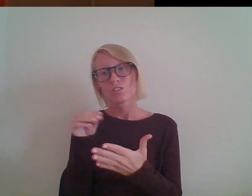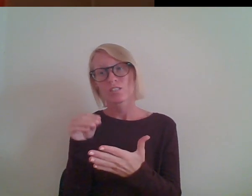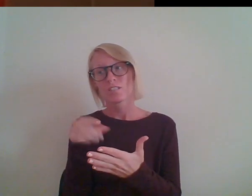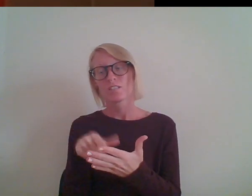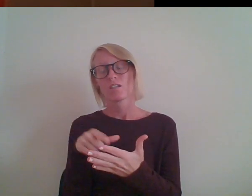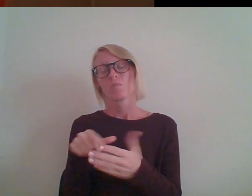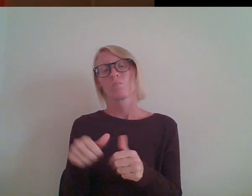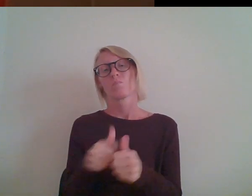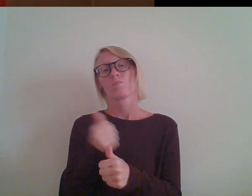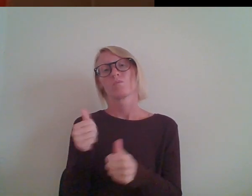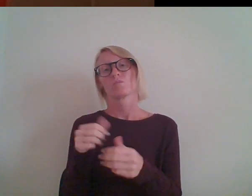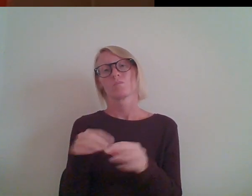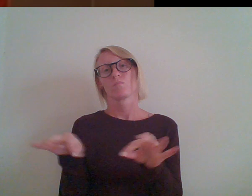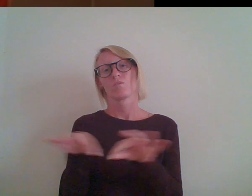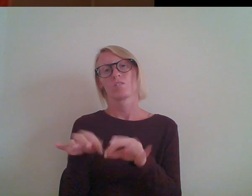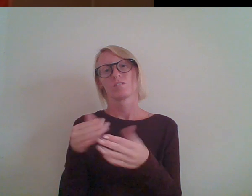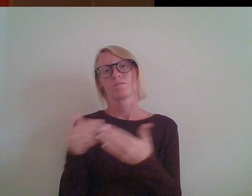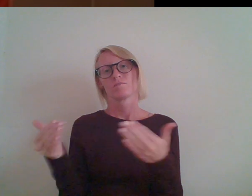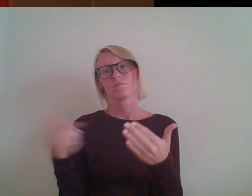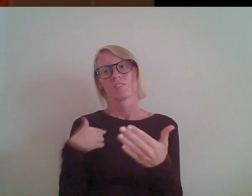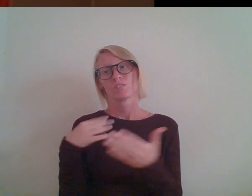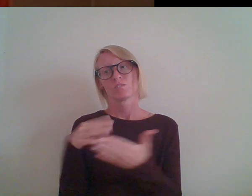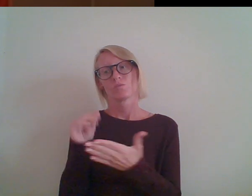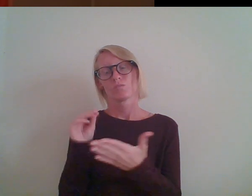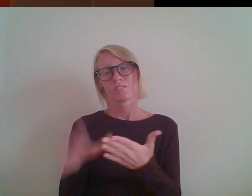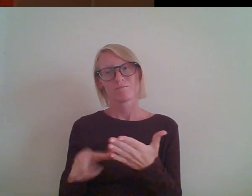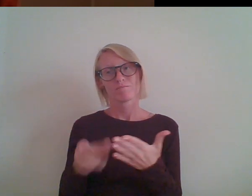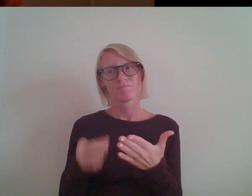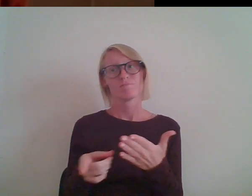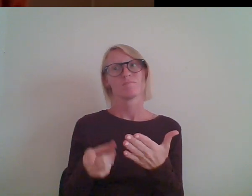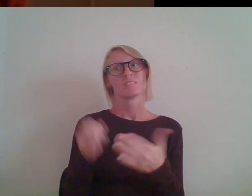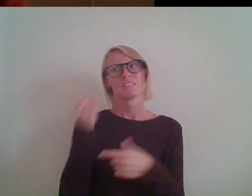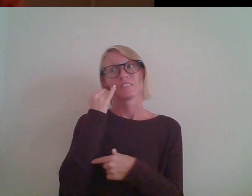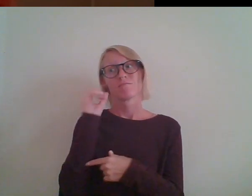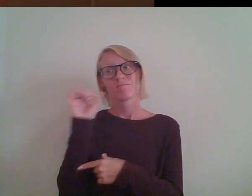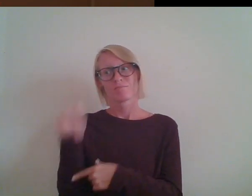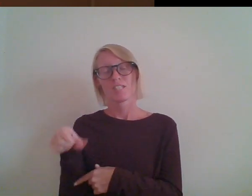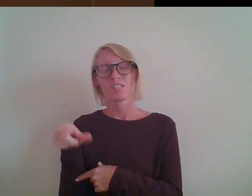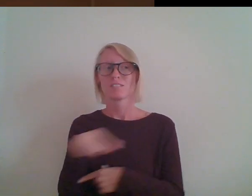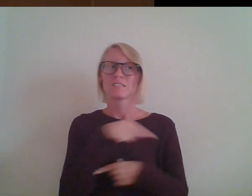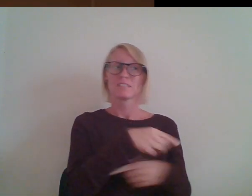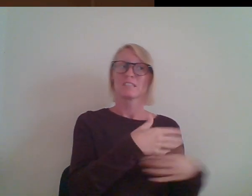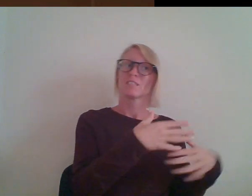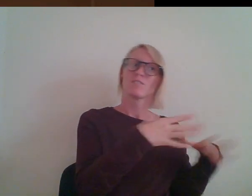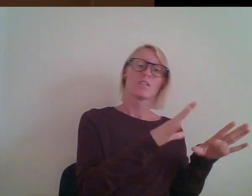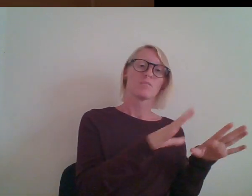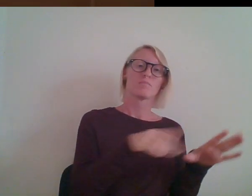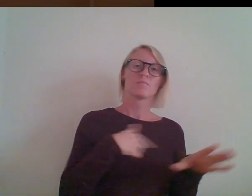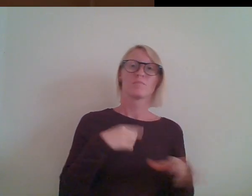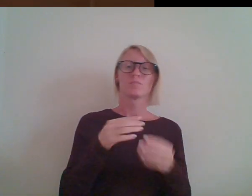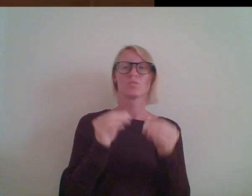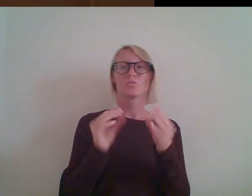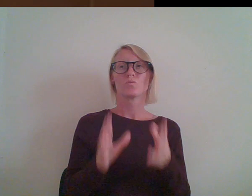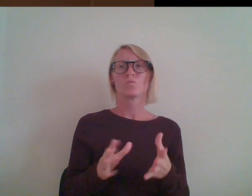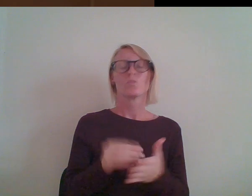If so, maybe you need to give up some of the other activities. I have students tell me, I don't have enough time. There's